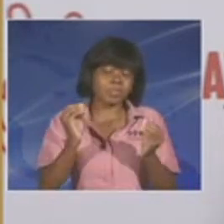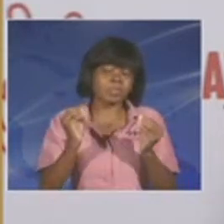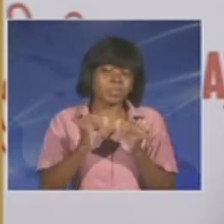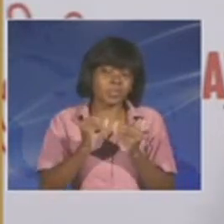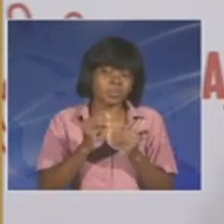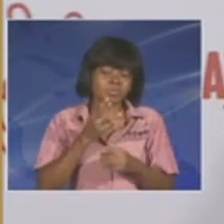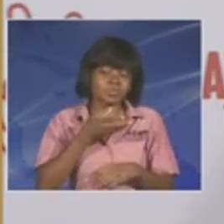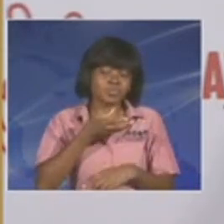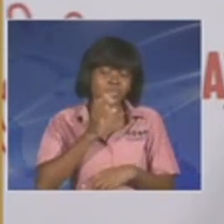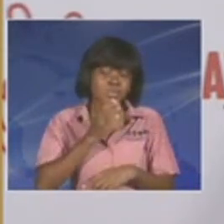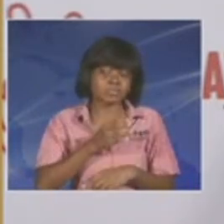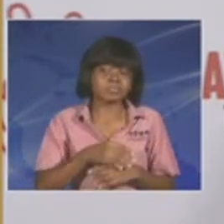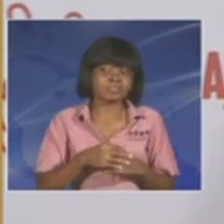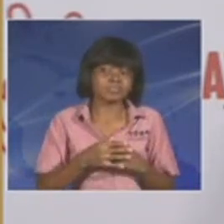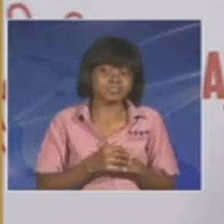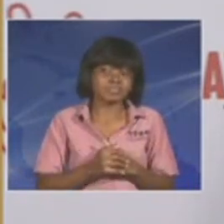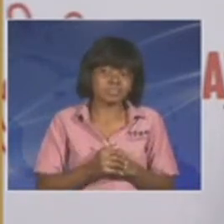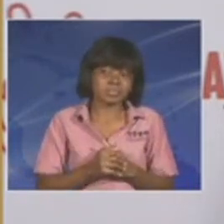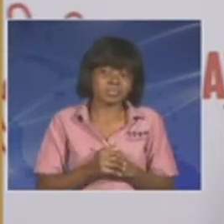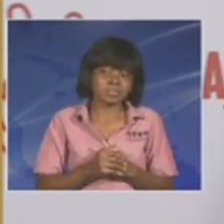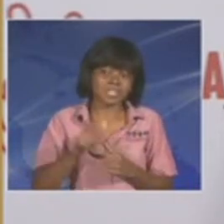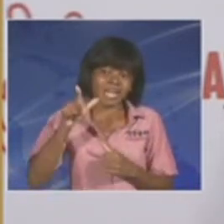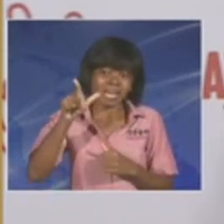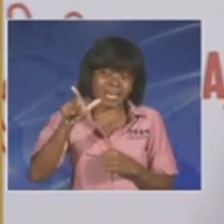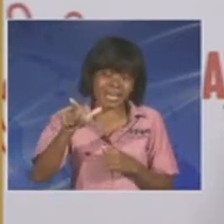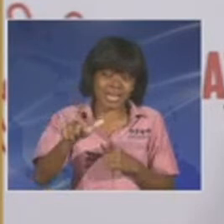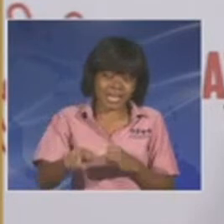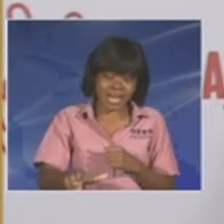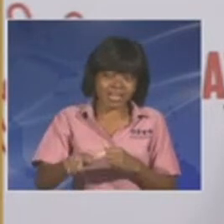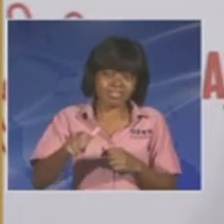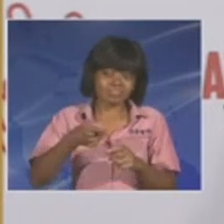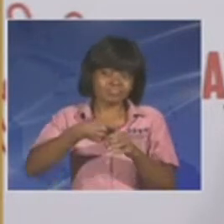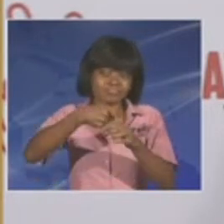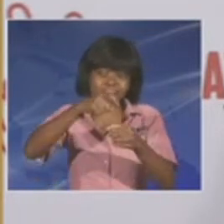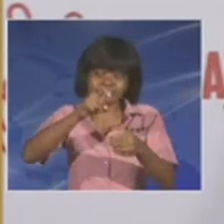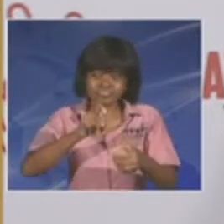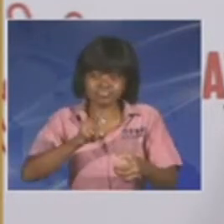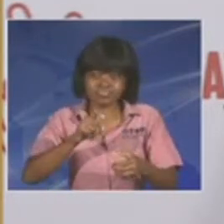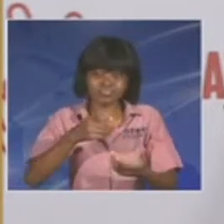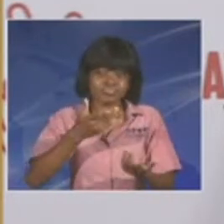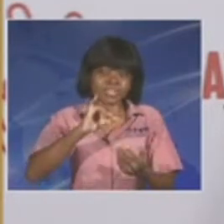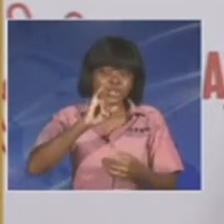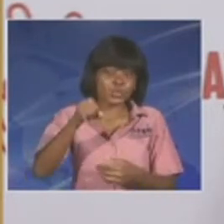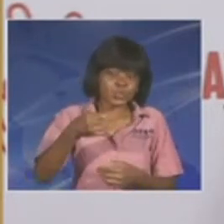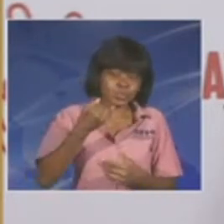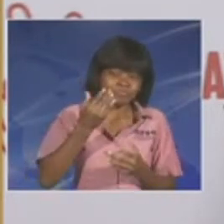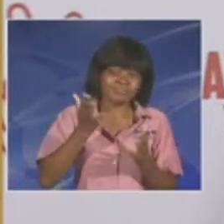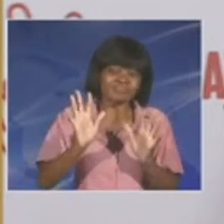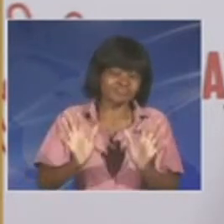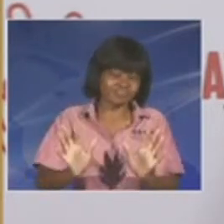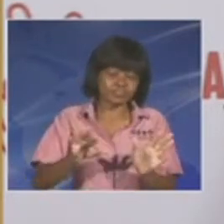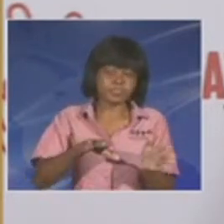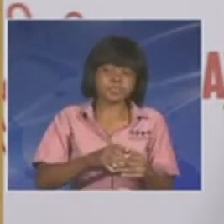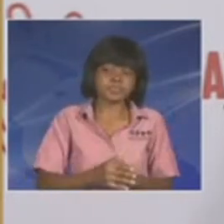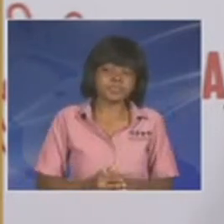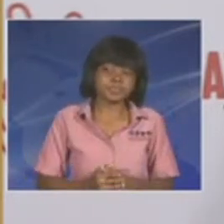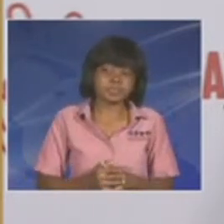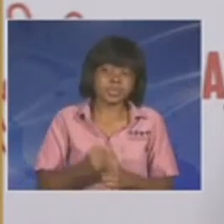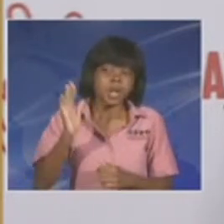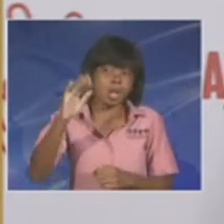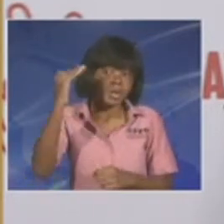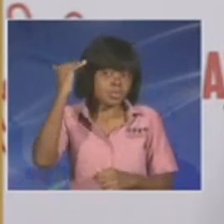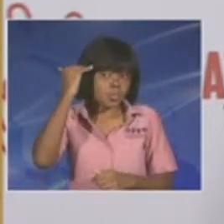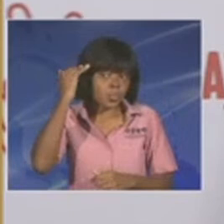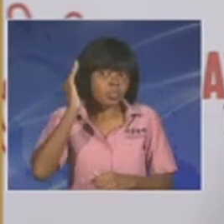more water and drink less sweetened beverages. Let us eat, of course, the fresh fruits and vegetables. Let us know our numbers.